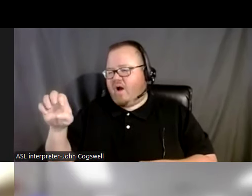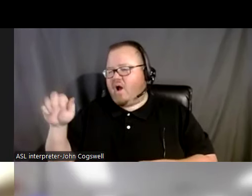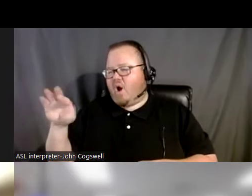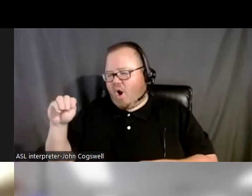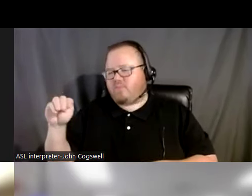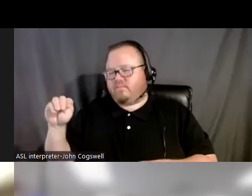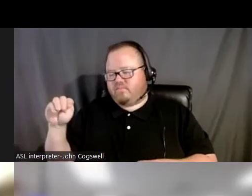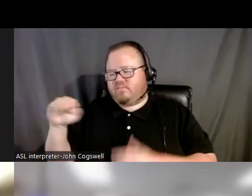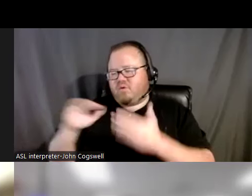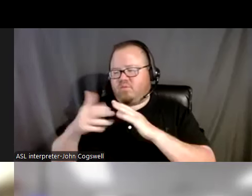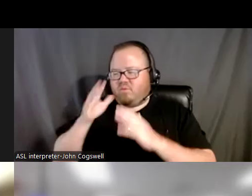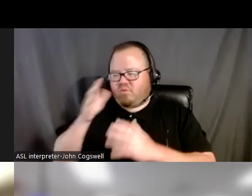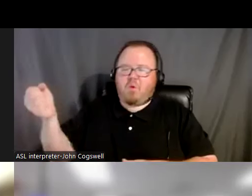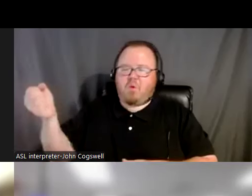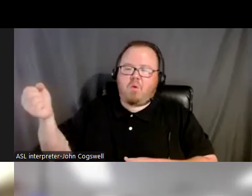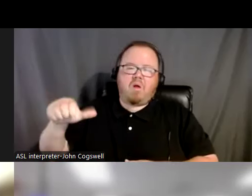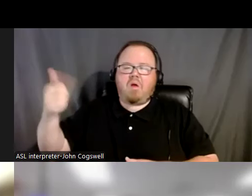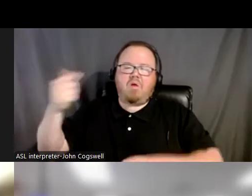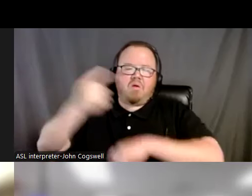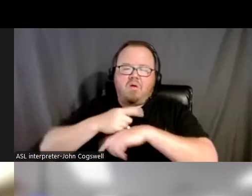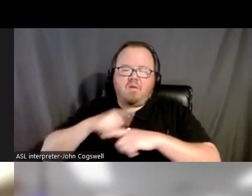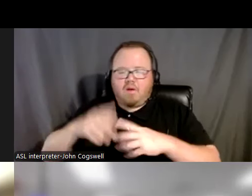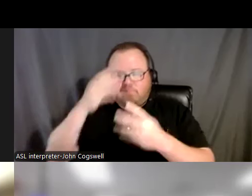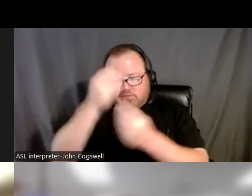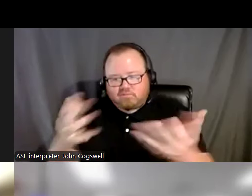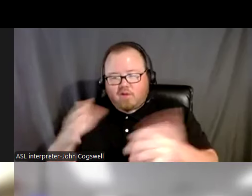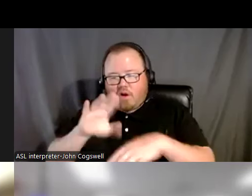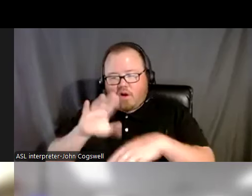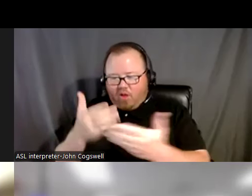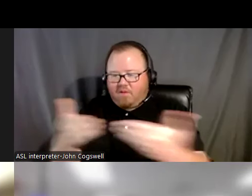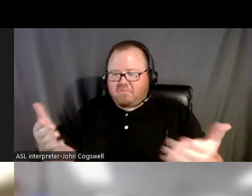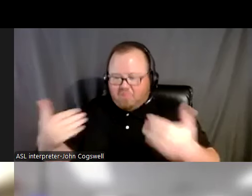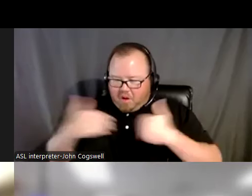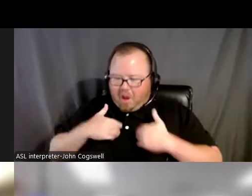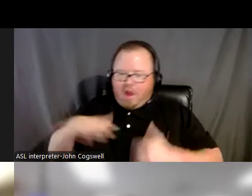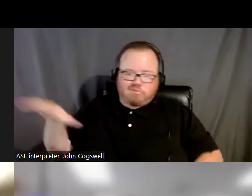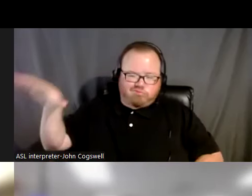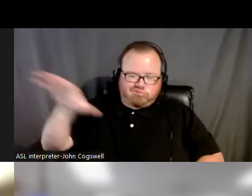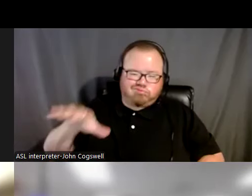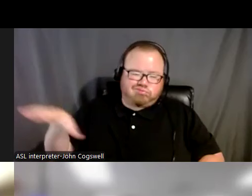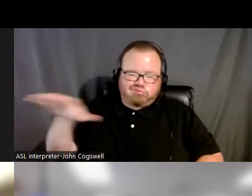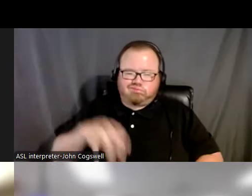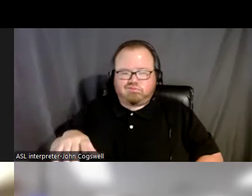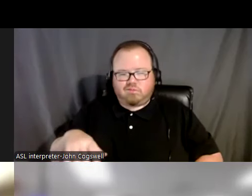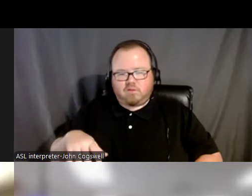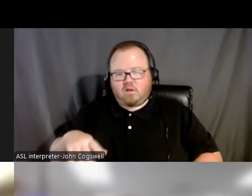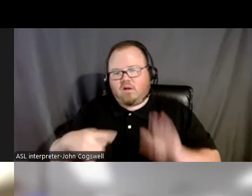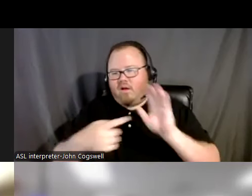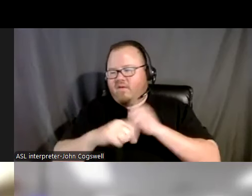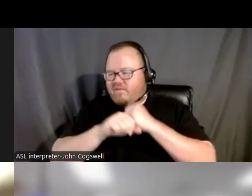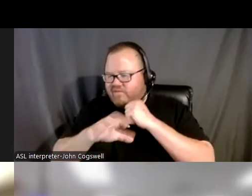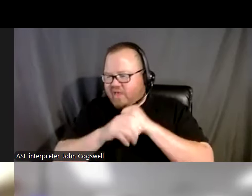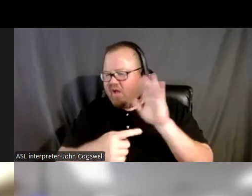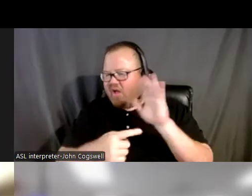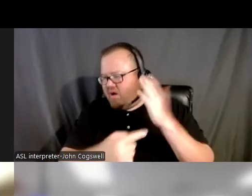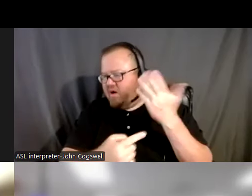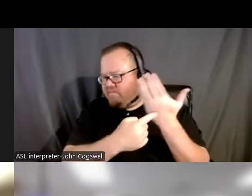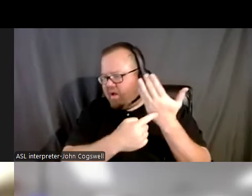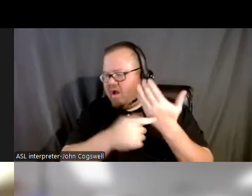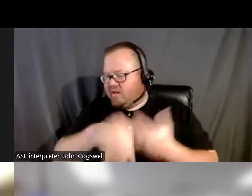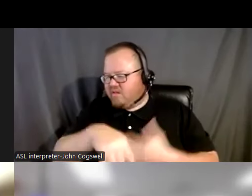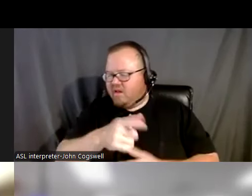for another day. But for now, I just want to let you know that these materials are out there. Again, we have the flyer, which is the front and back, the poster. I believe